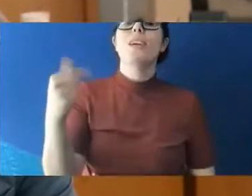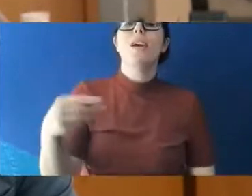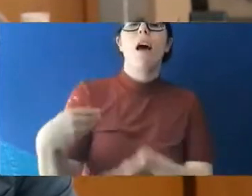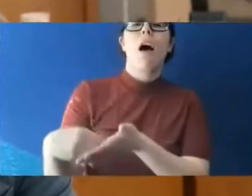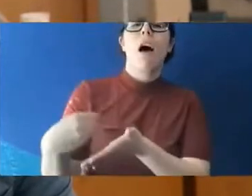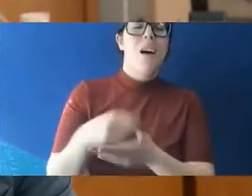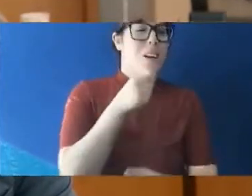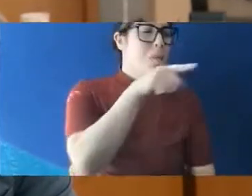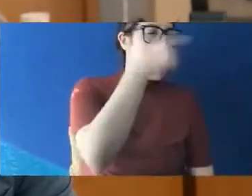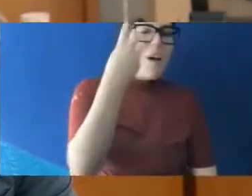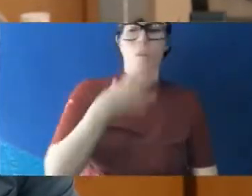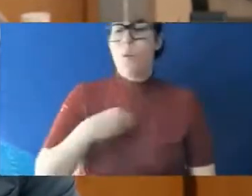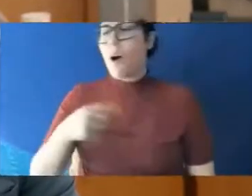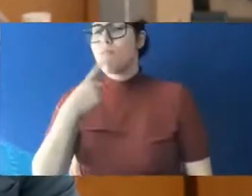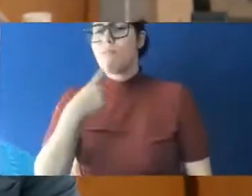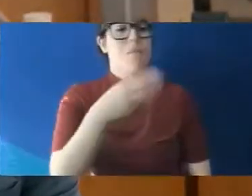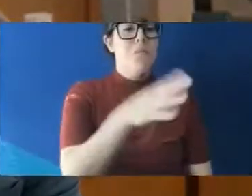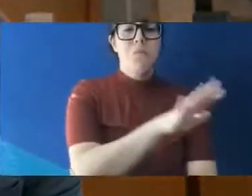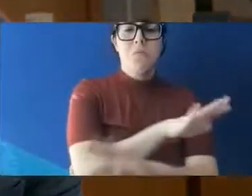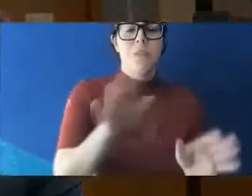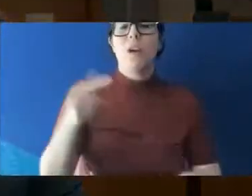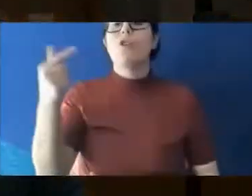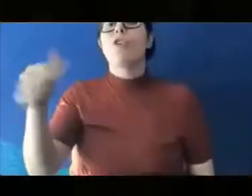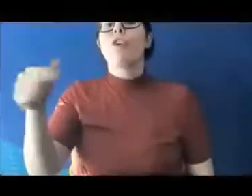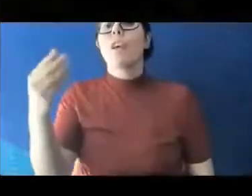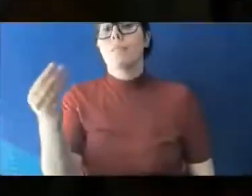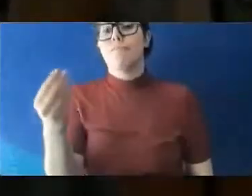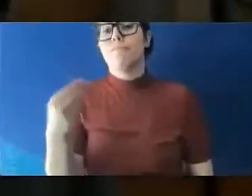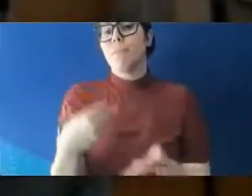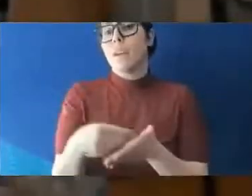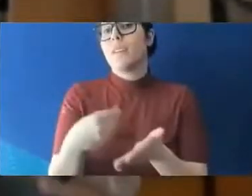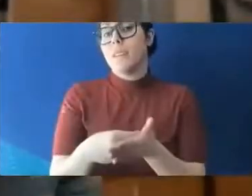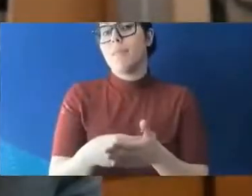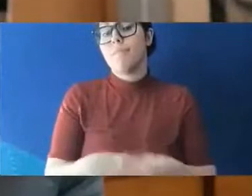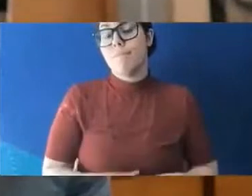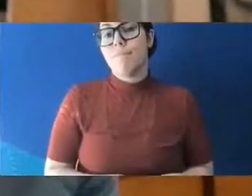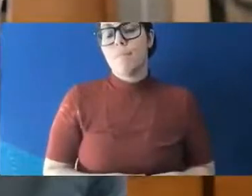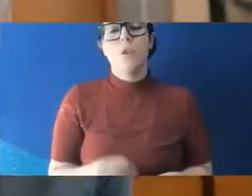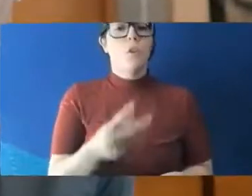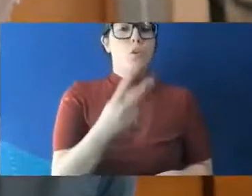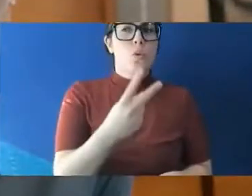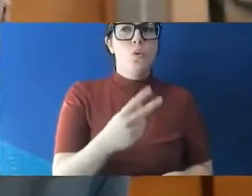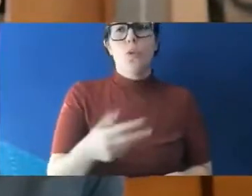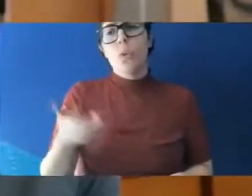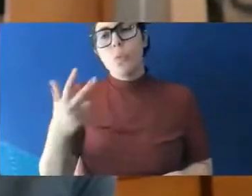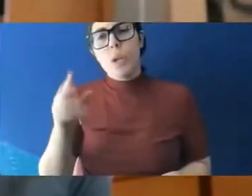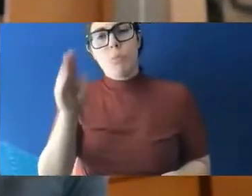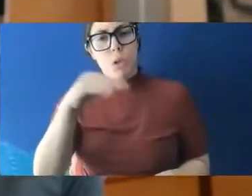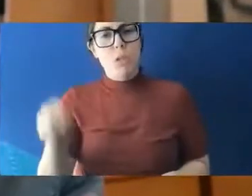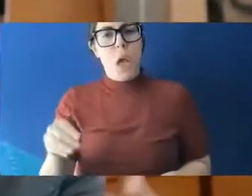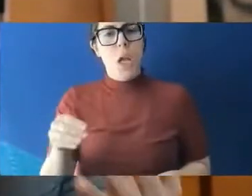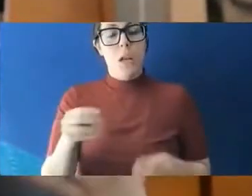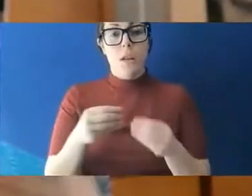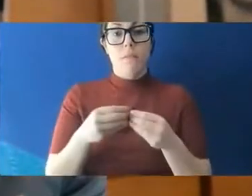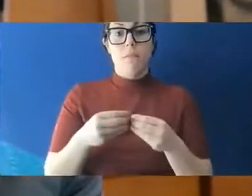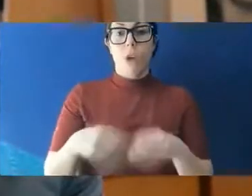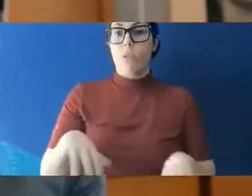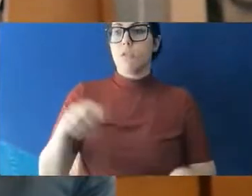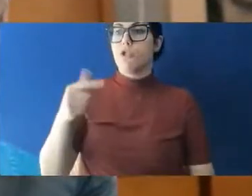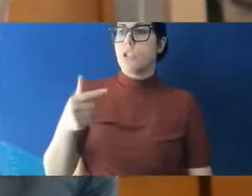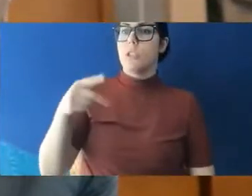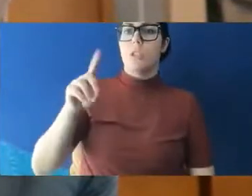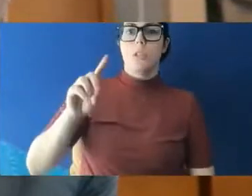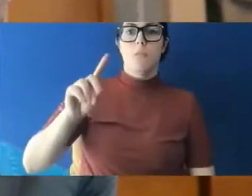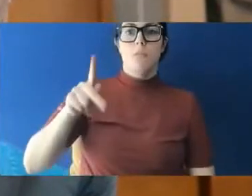or white, or red or blue, but green. I think there's 2 to 3% of lost GDP